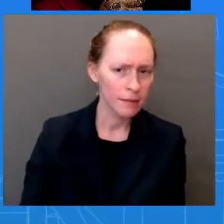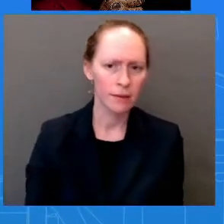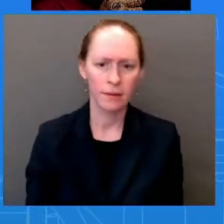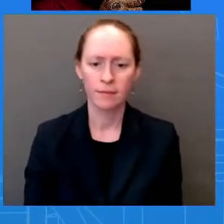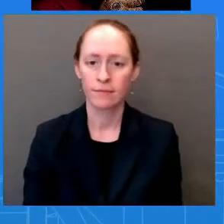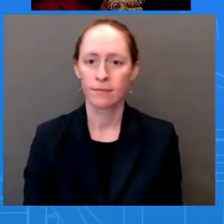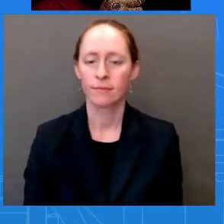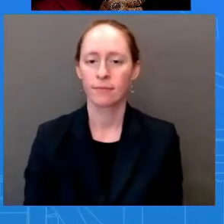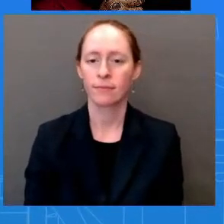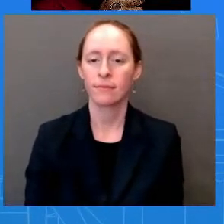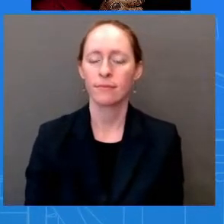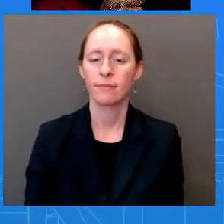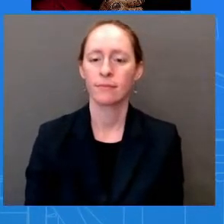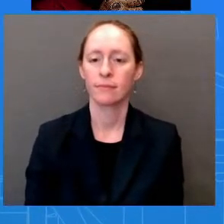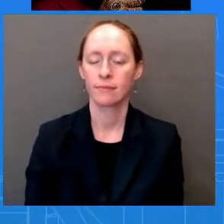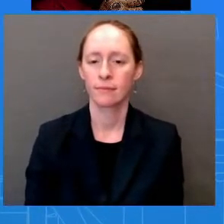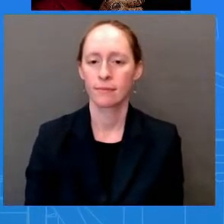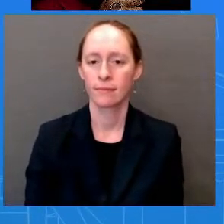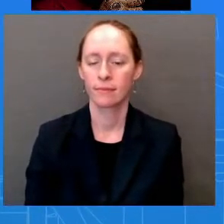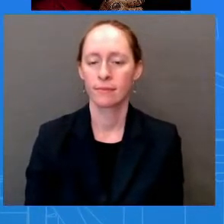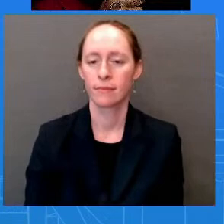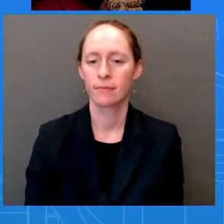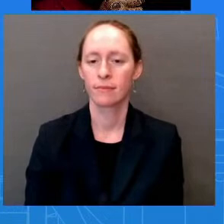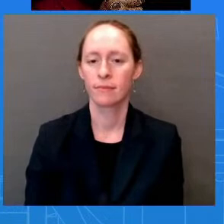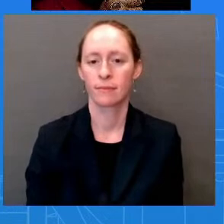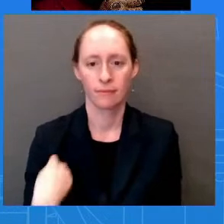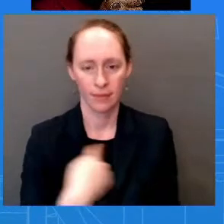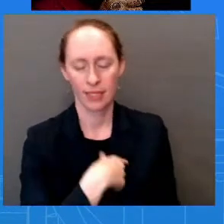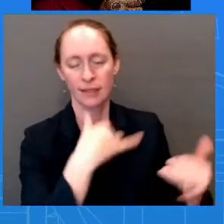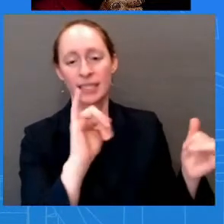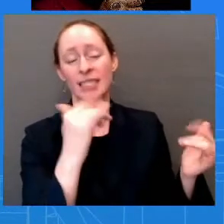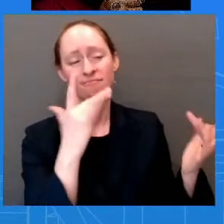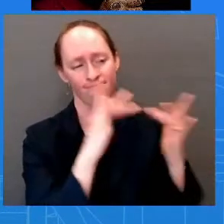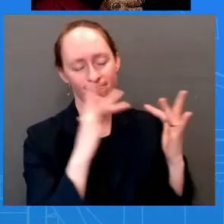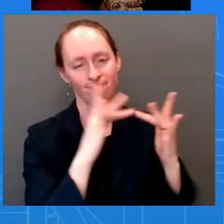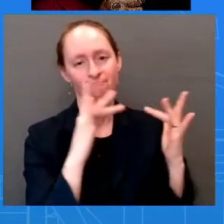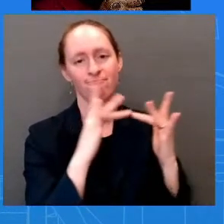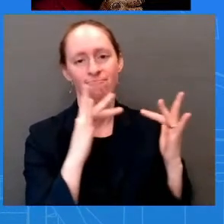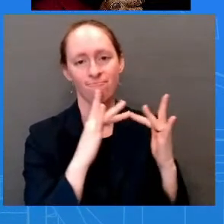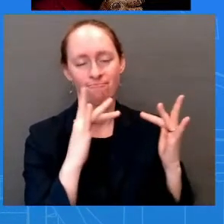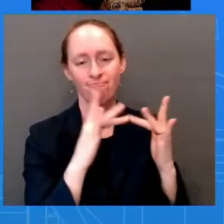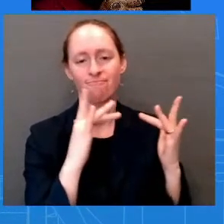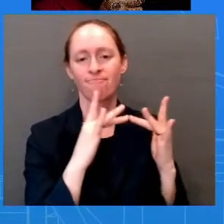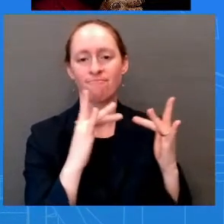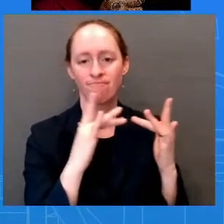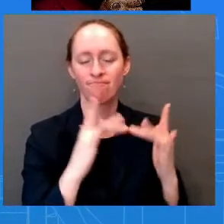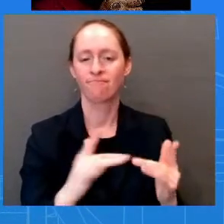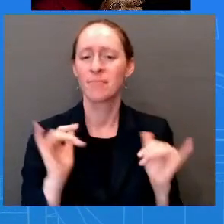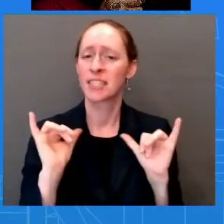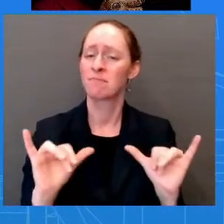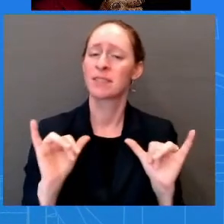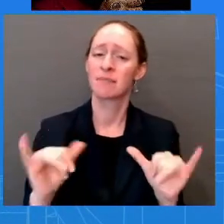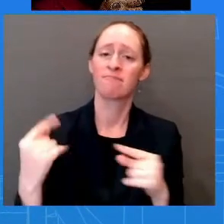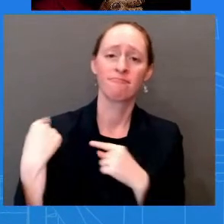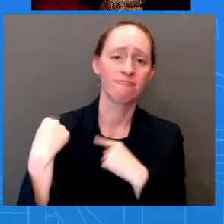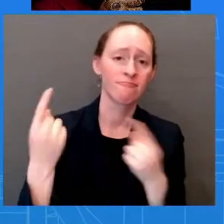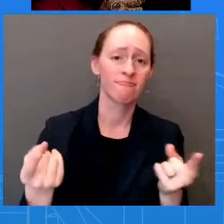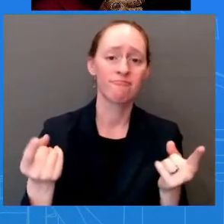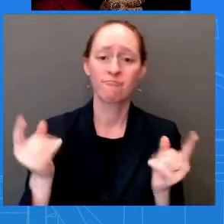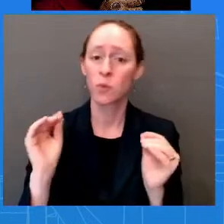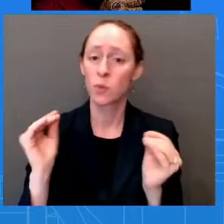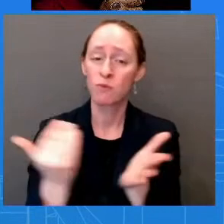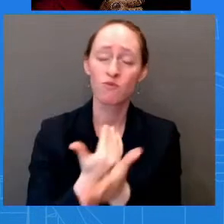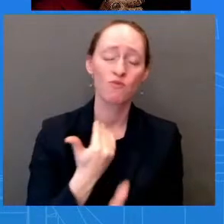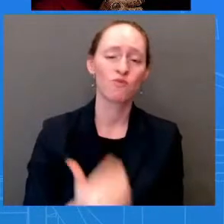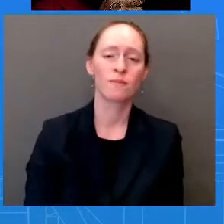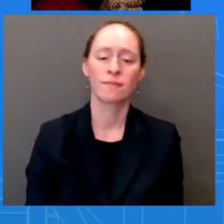this issue as we have been for months, and don't have anything more to share or preview at this time. But again,